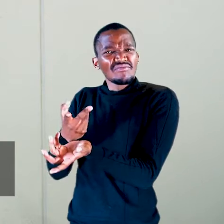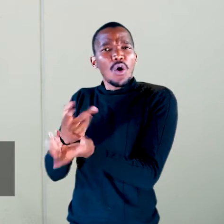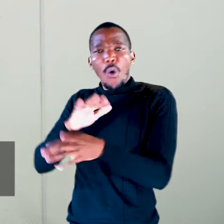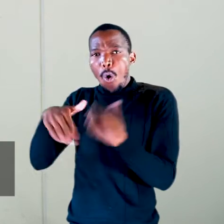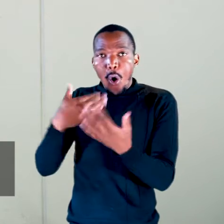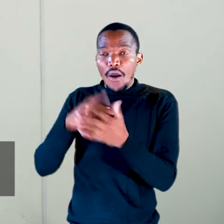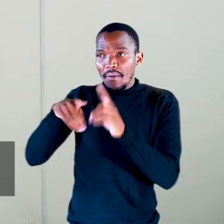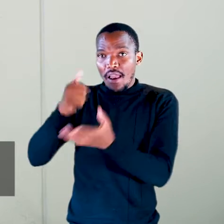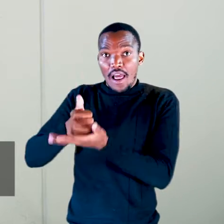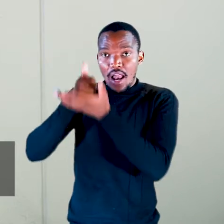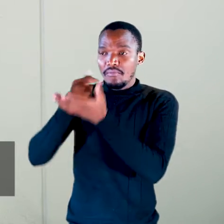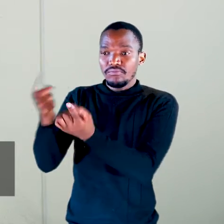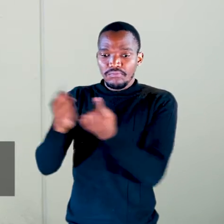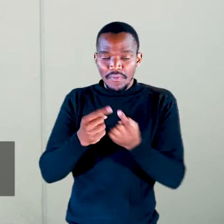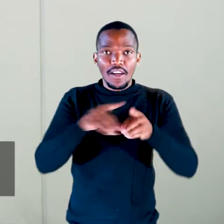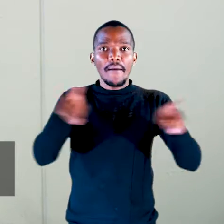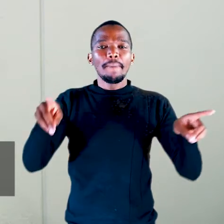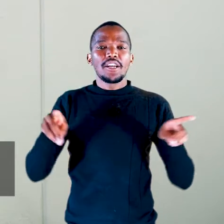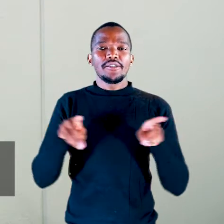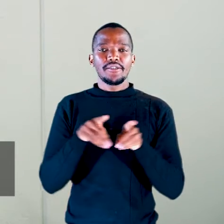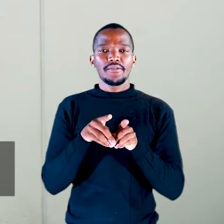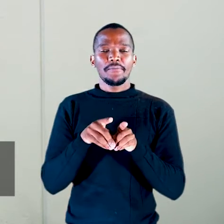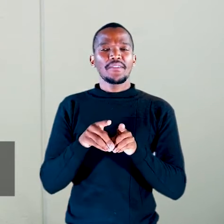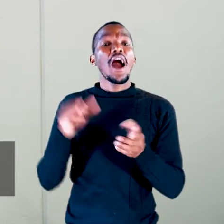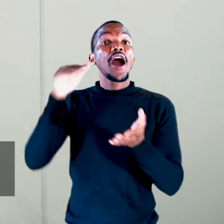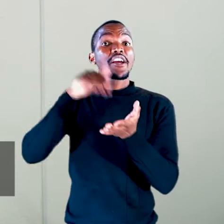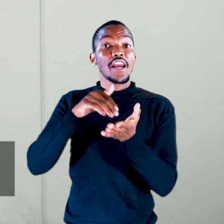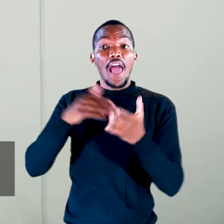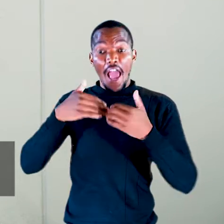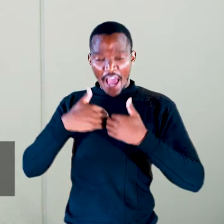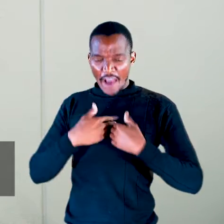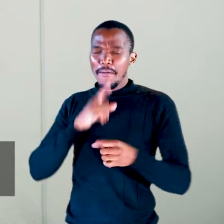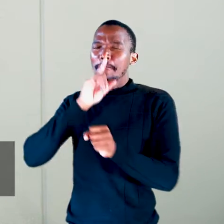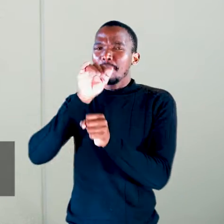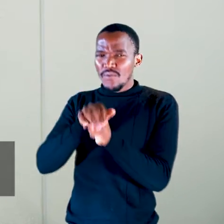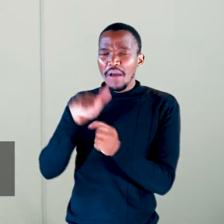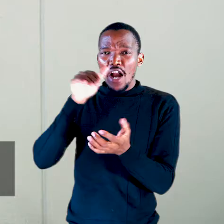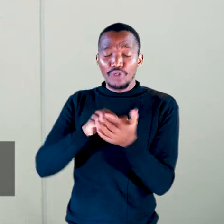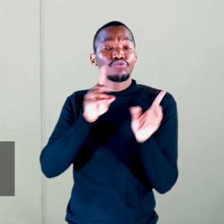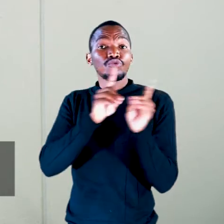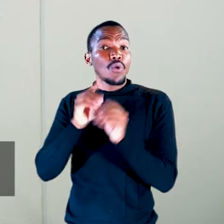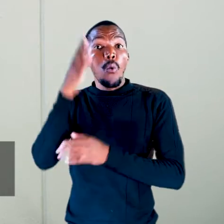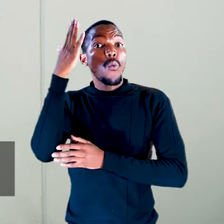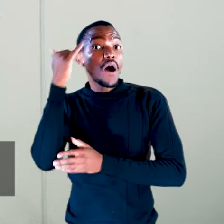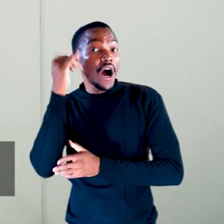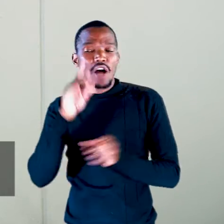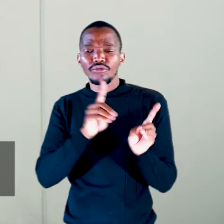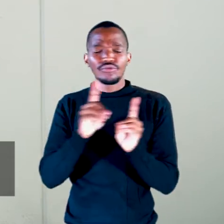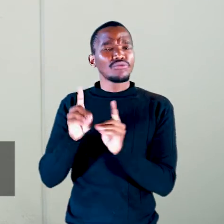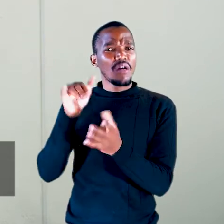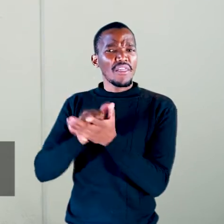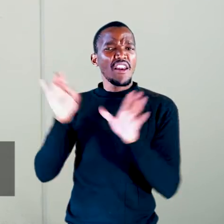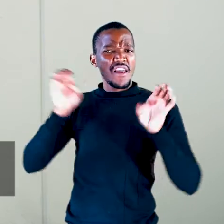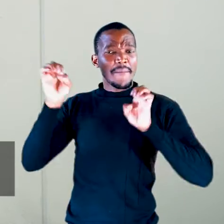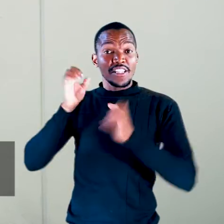di-paramedic di goroga mo lefelong leo. Mme re na le maetlamo le maikemisetso a gore ke eng re re tshwanela ke gore go nne le first